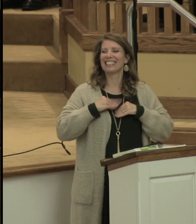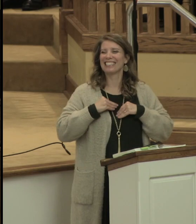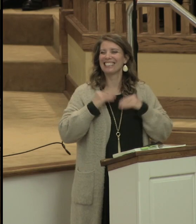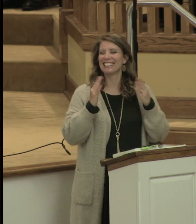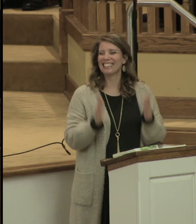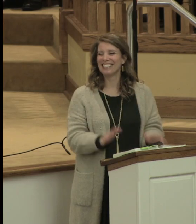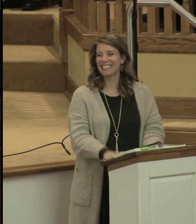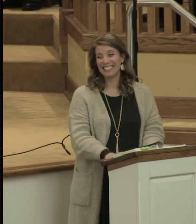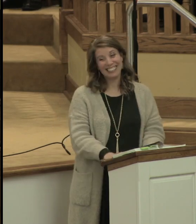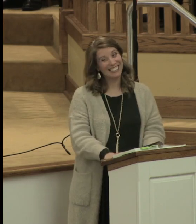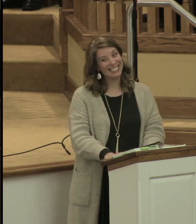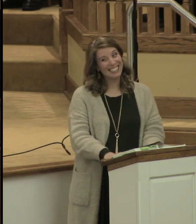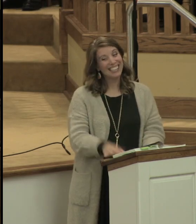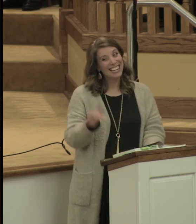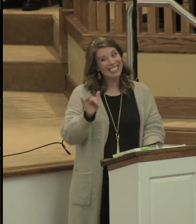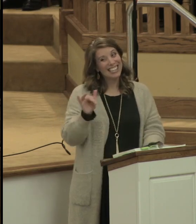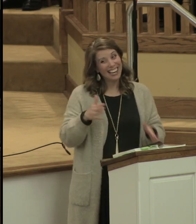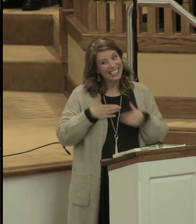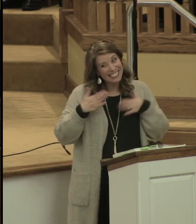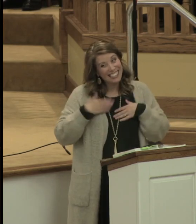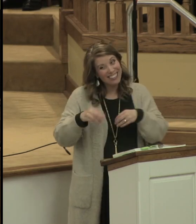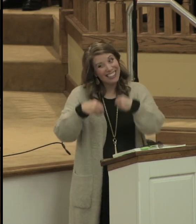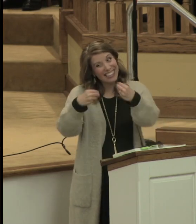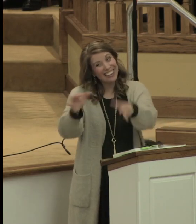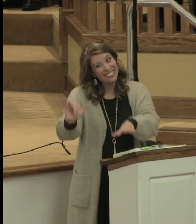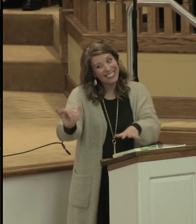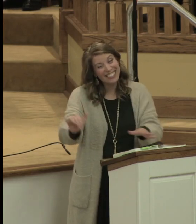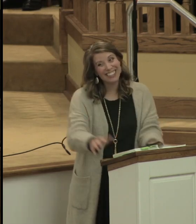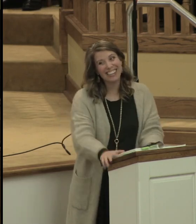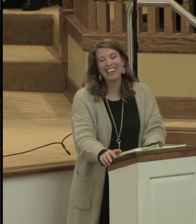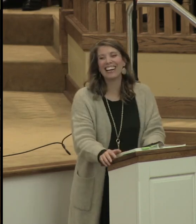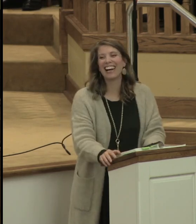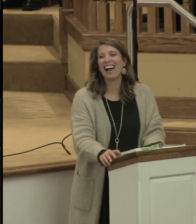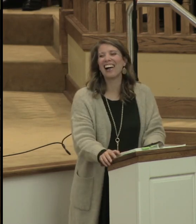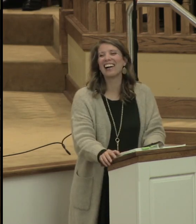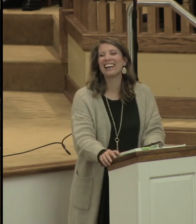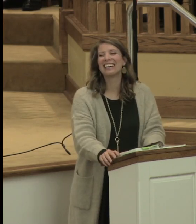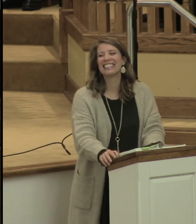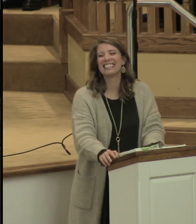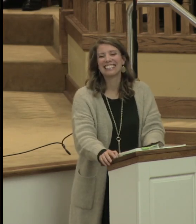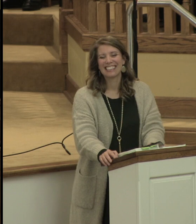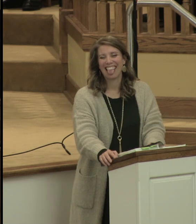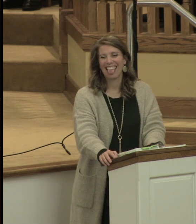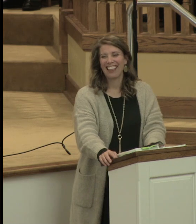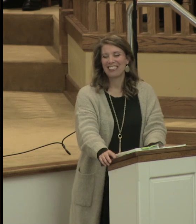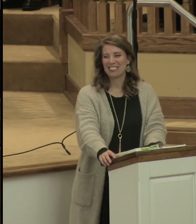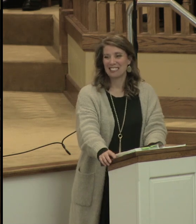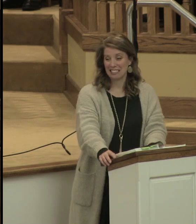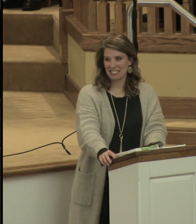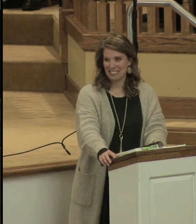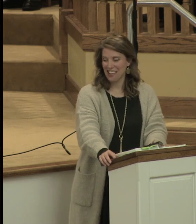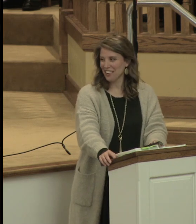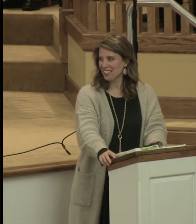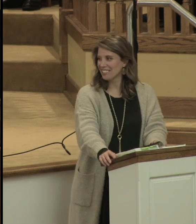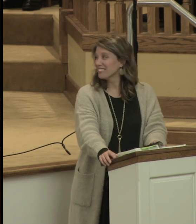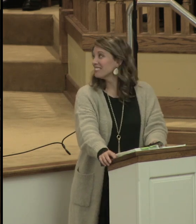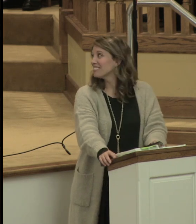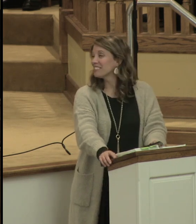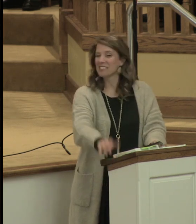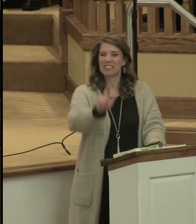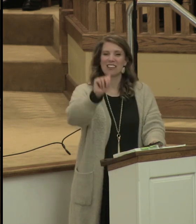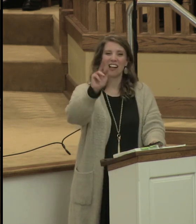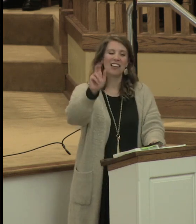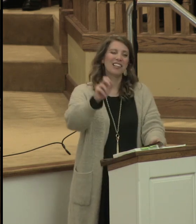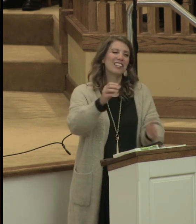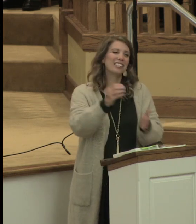As long as you cheerfully give, you can cheerfully receive. The gospel of George, the Lord loveth the cheerful receiver, he said. That's good. All right, let's look at Luke chapter